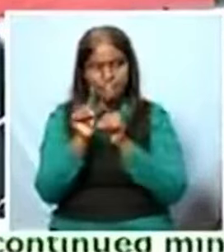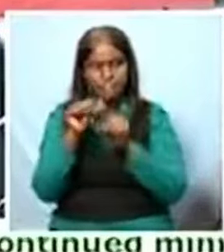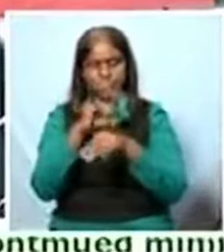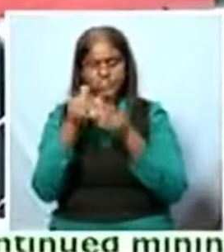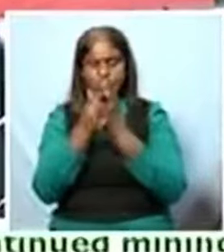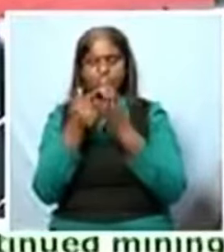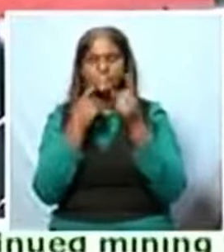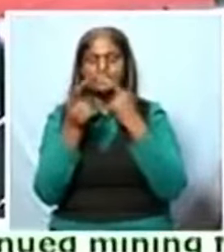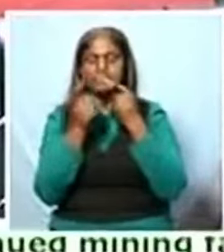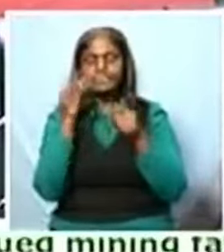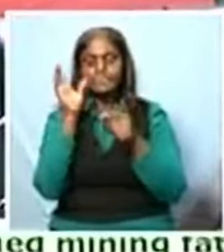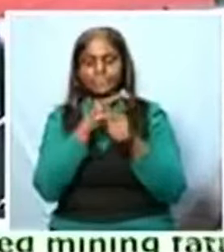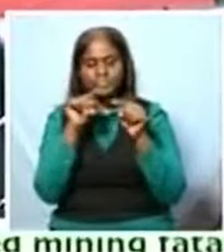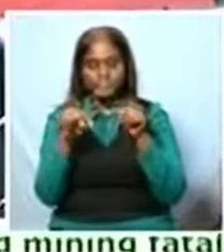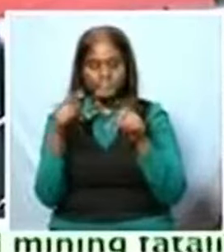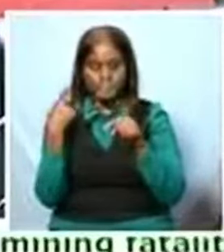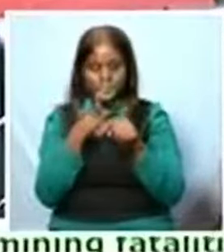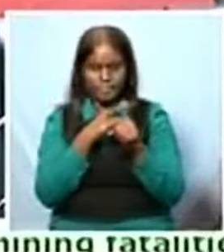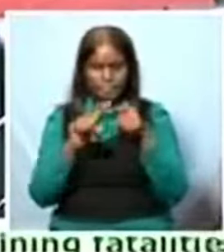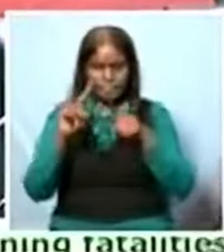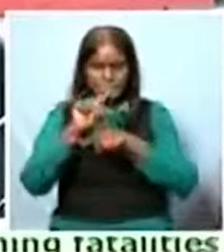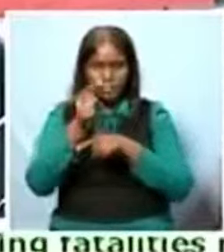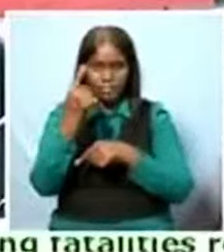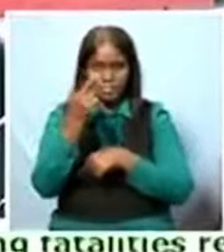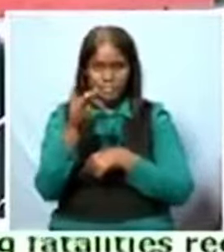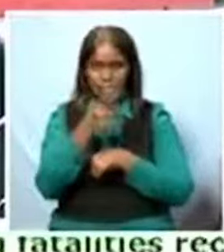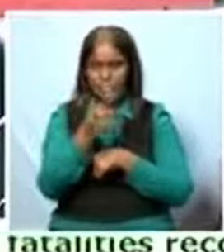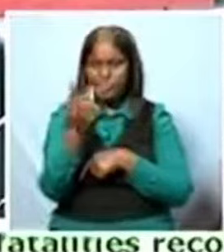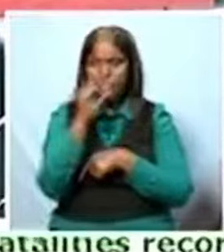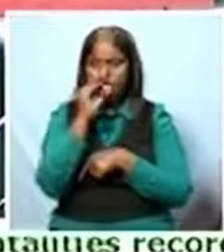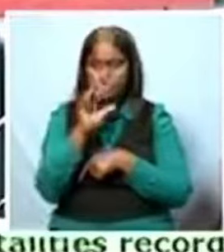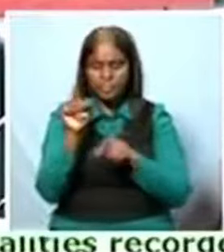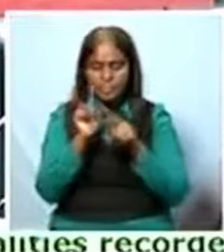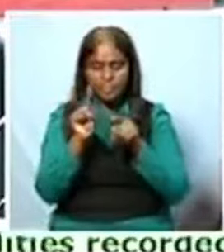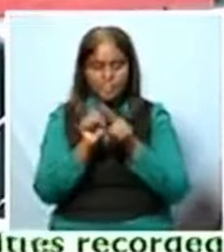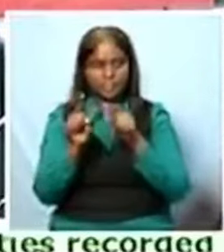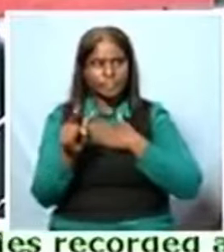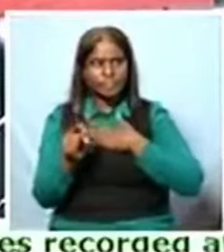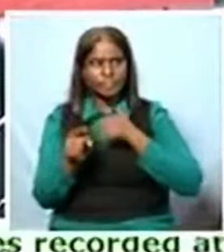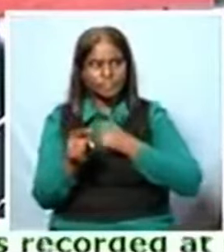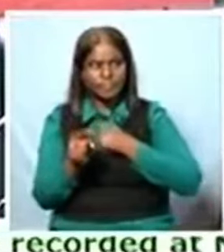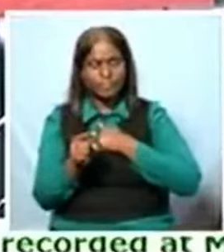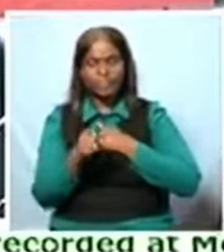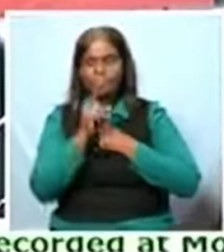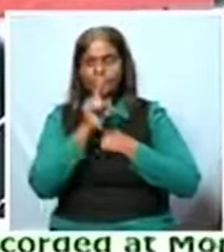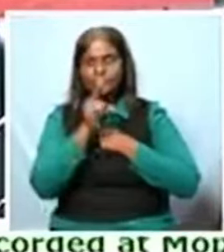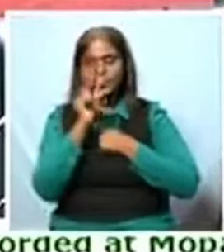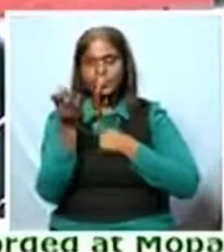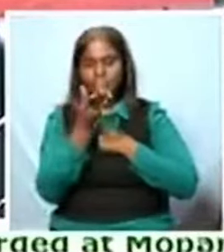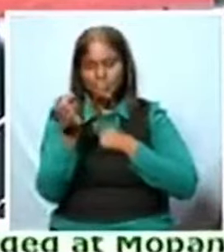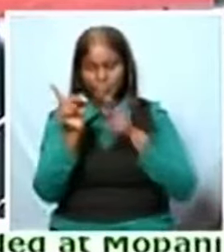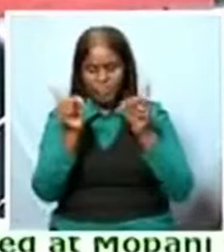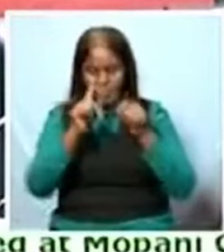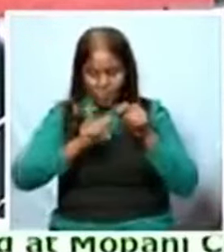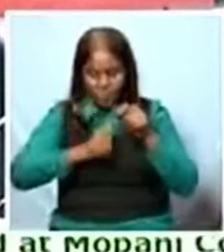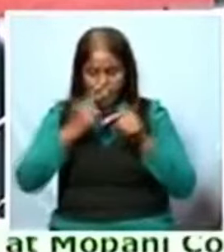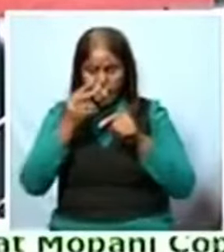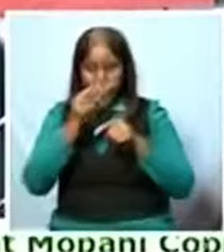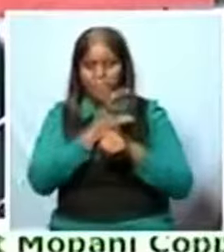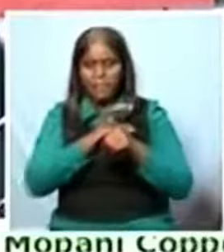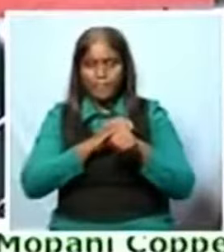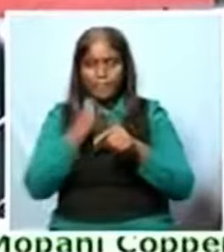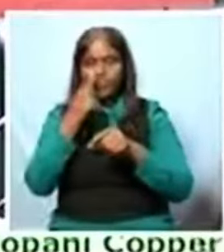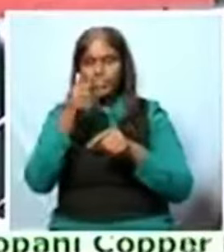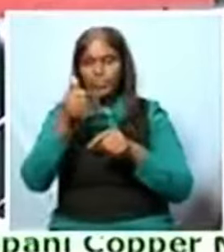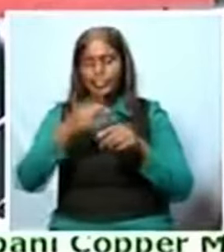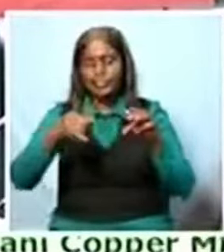on this House today by one of the speakers and myself, is that when you look at the contractor that is